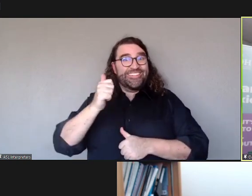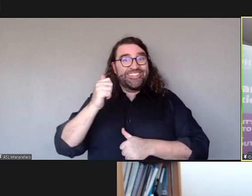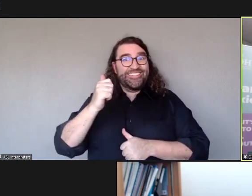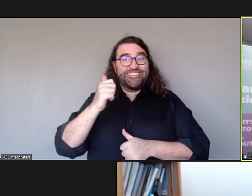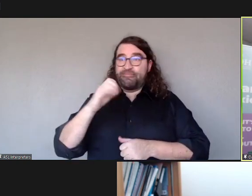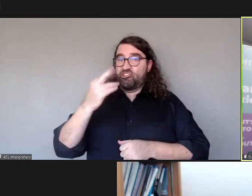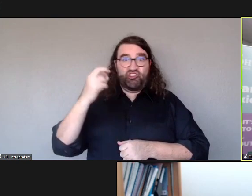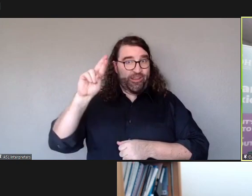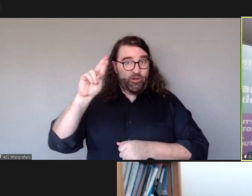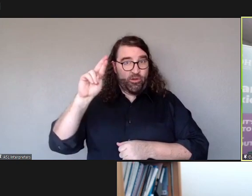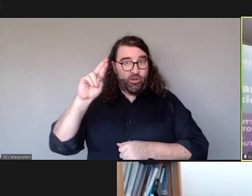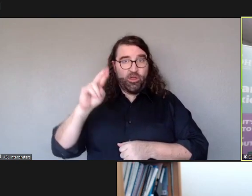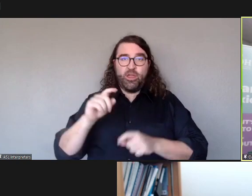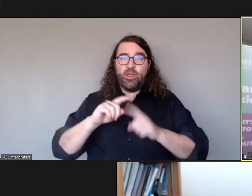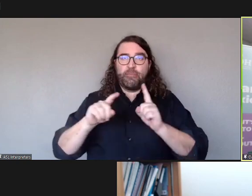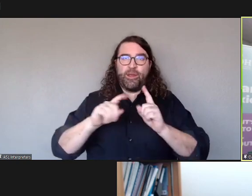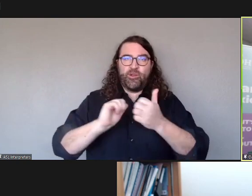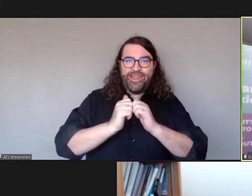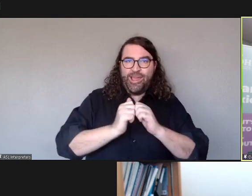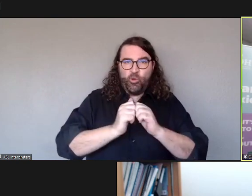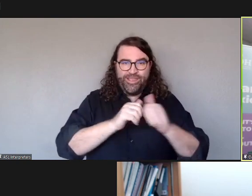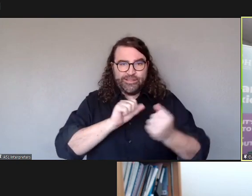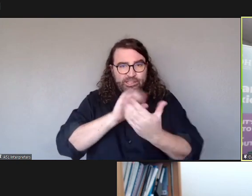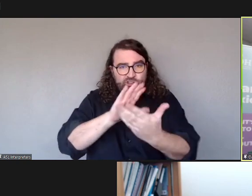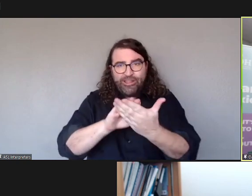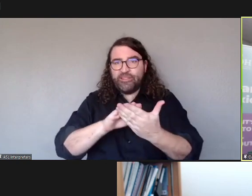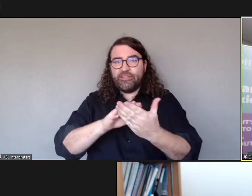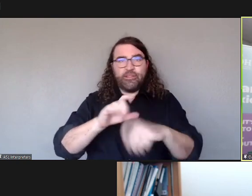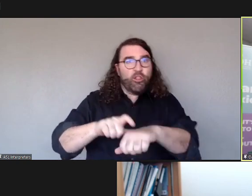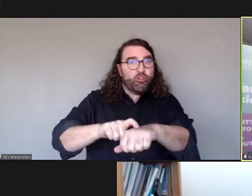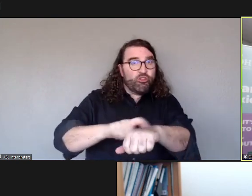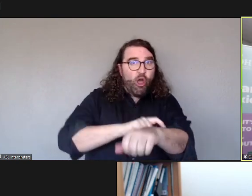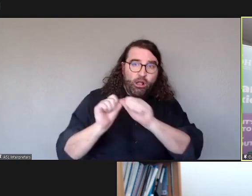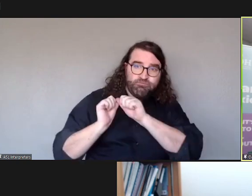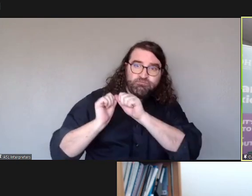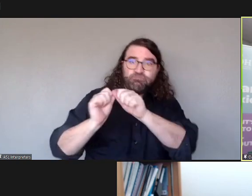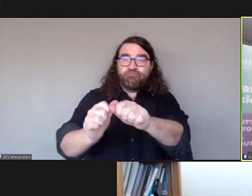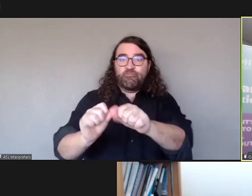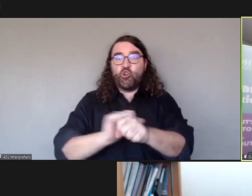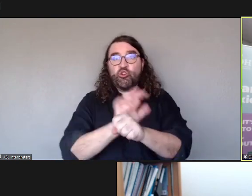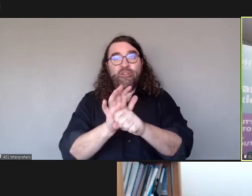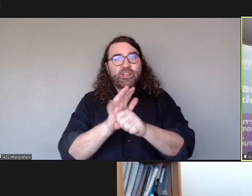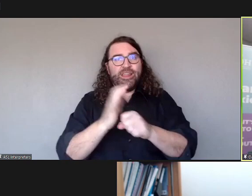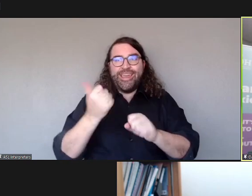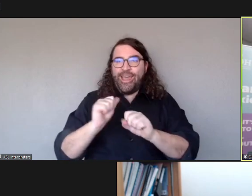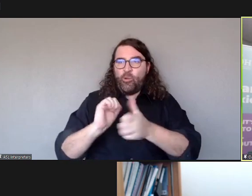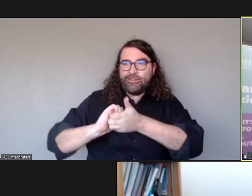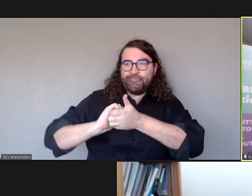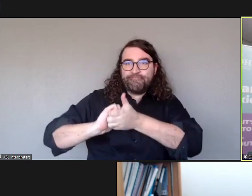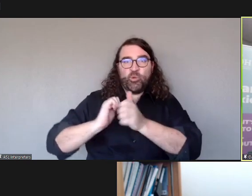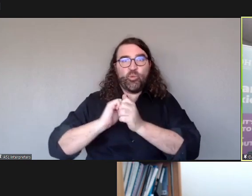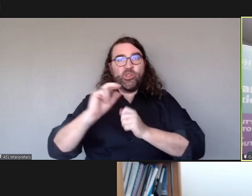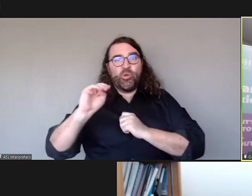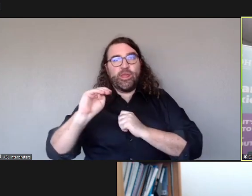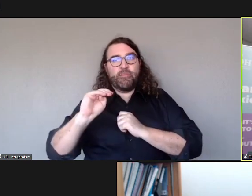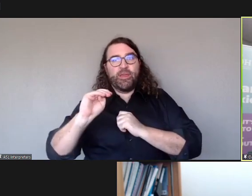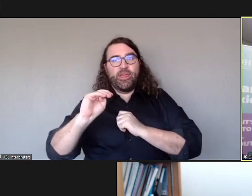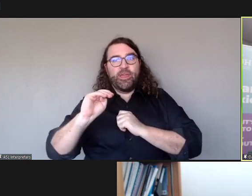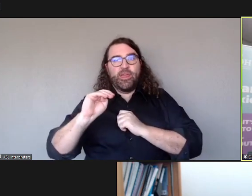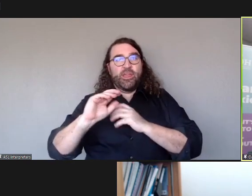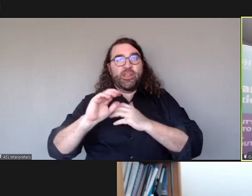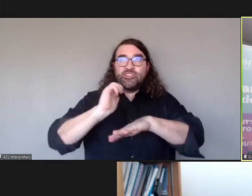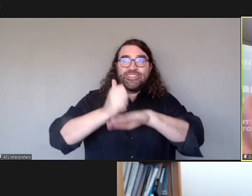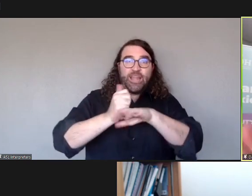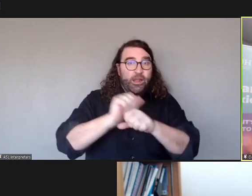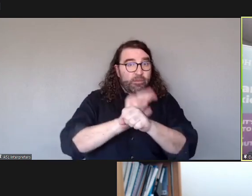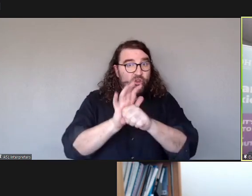long COVID and how we can work more with UNM to have availability for COVID clinics. We're in